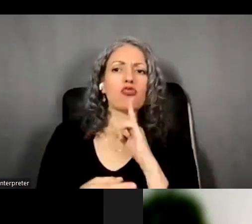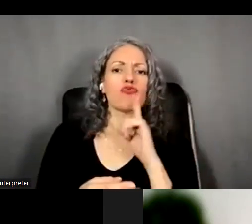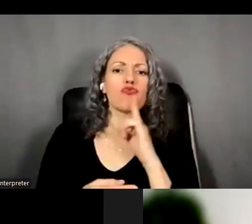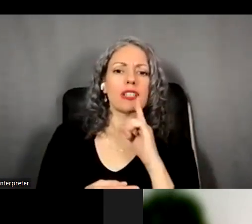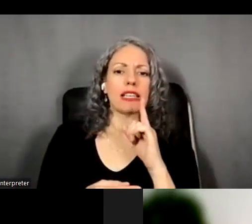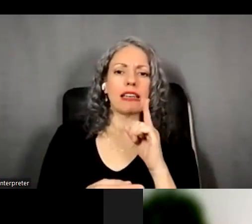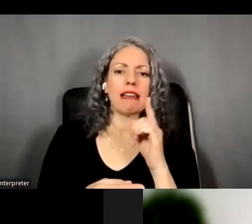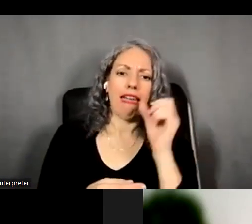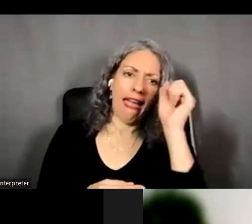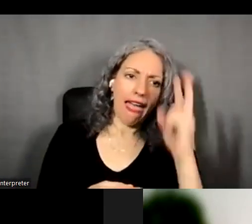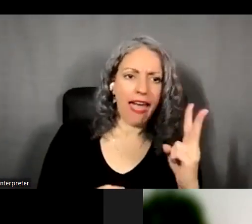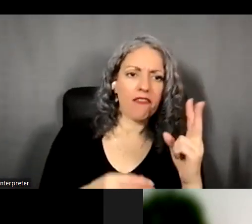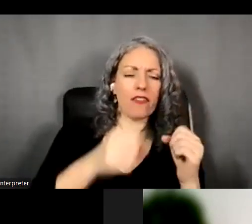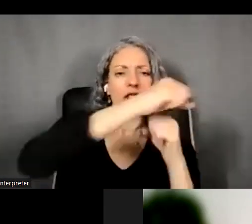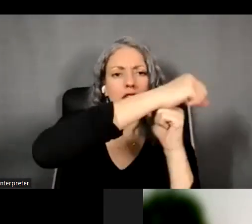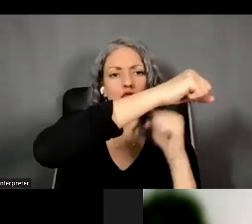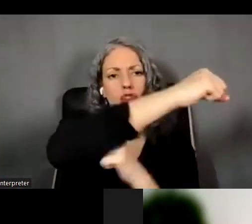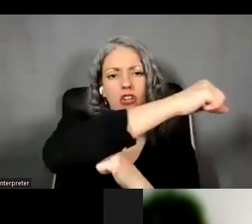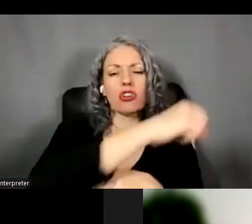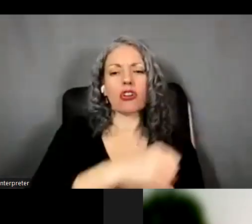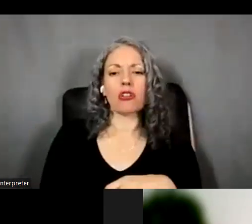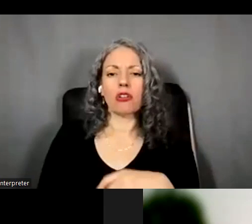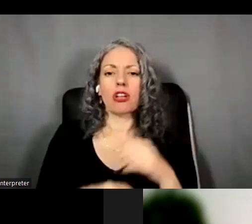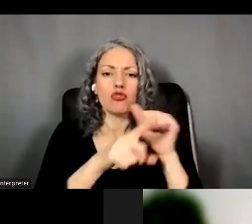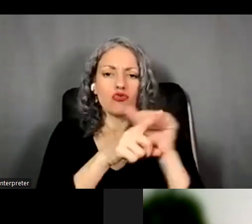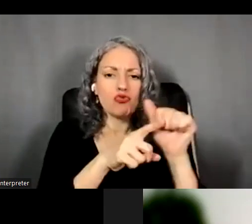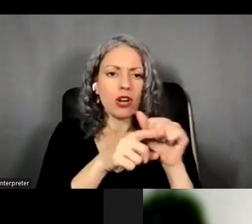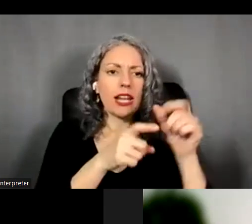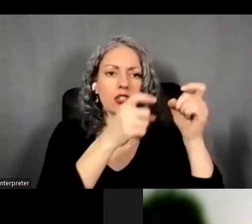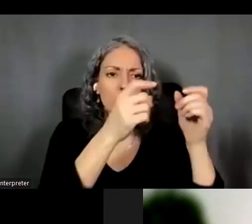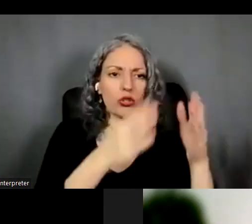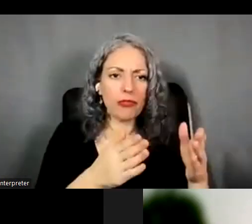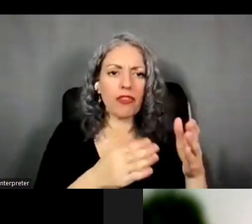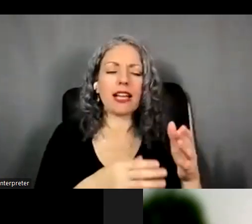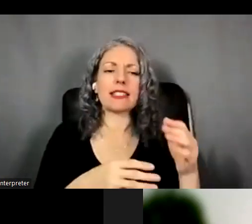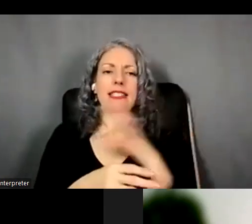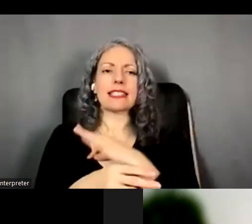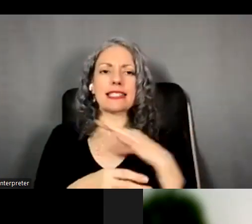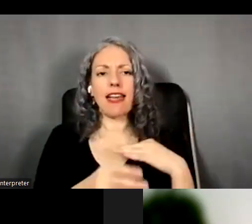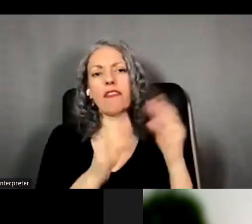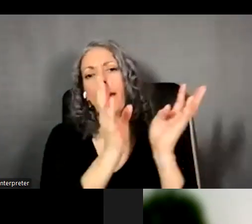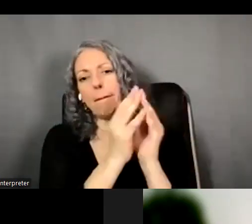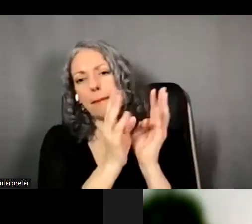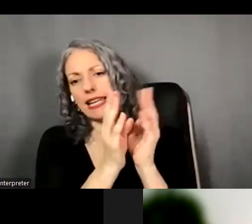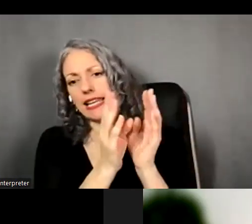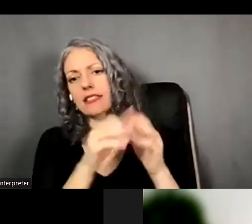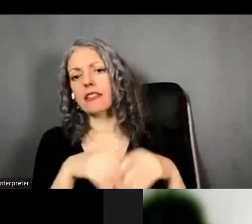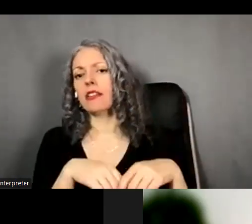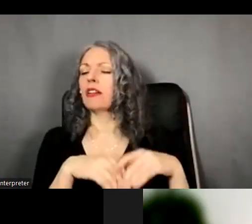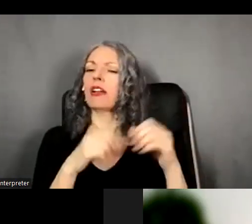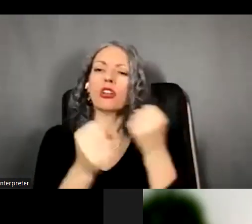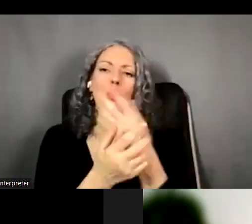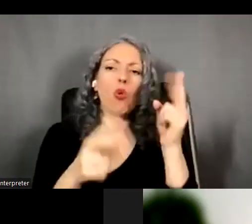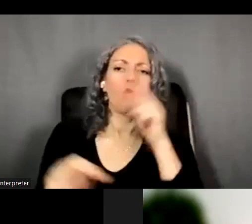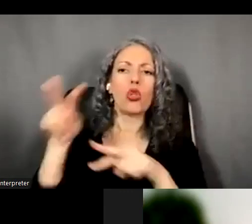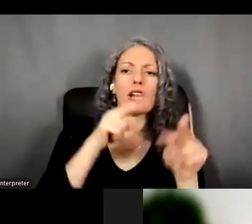the infrastructure, who will train and supervise staff, convening all the meetings, looking at